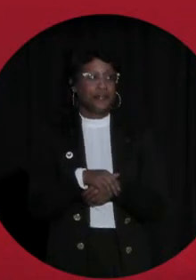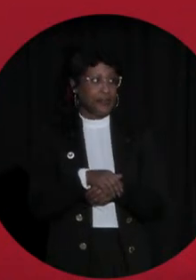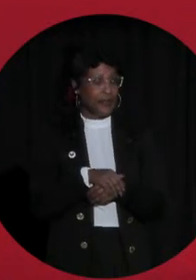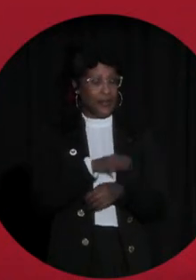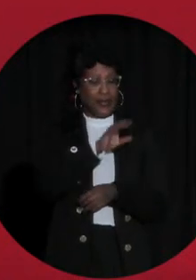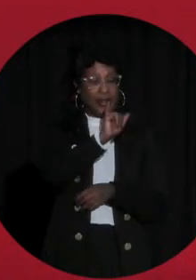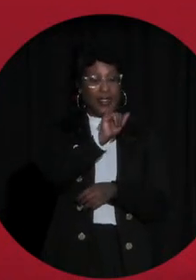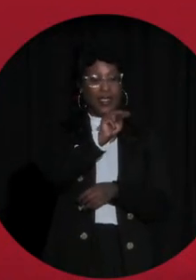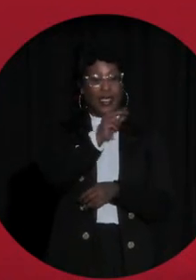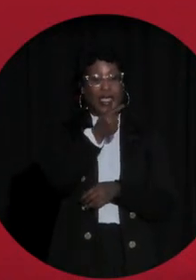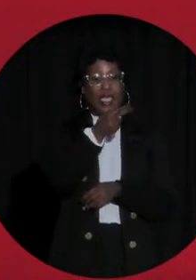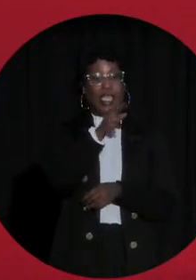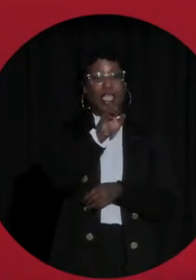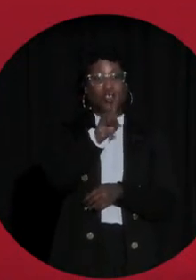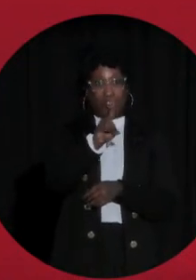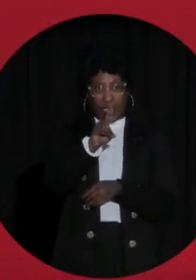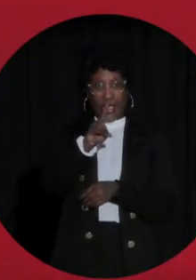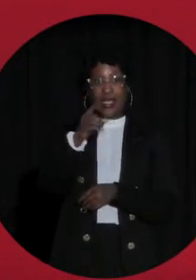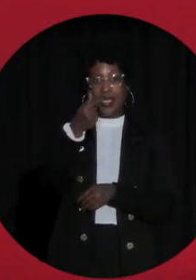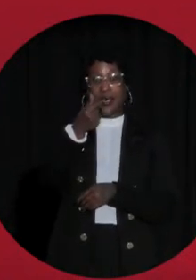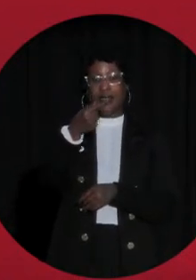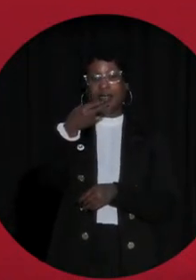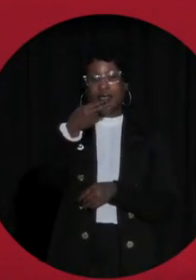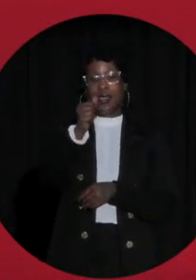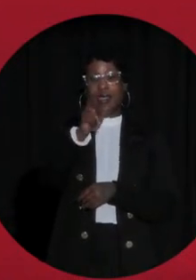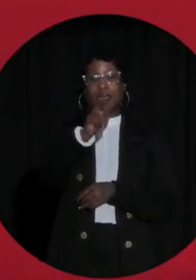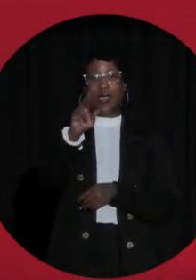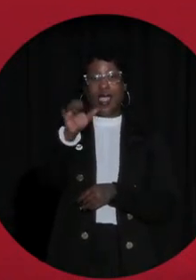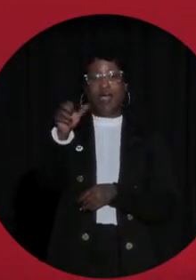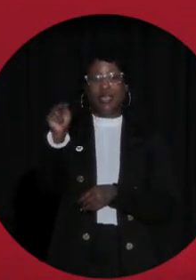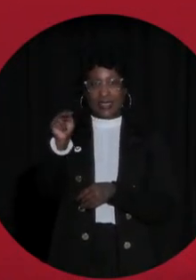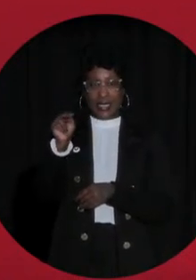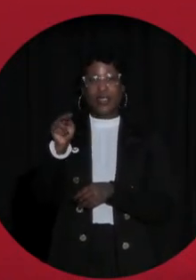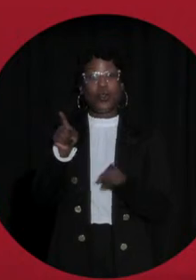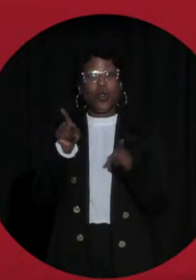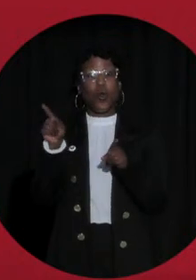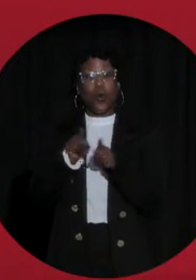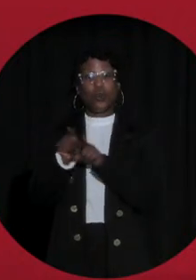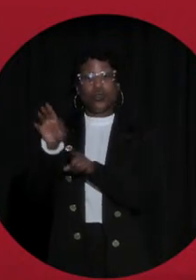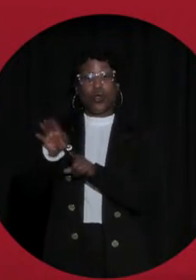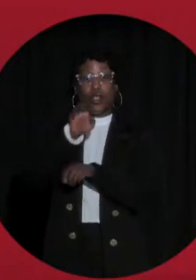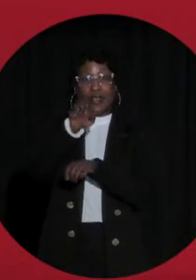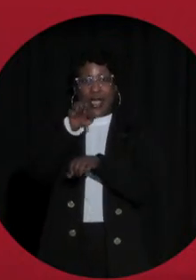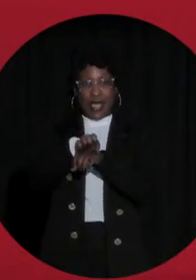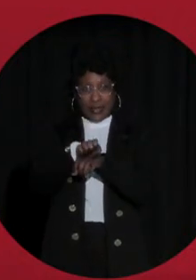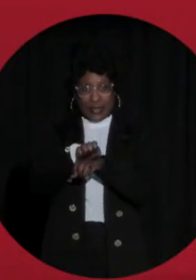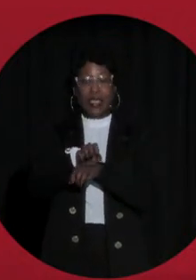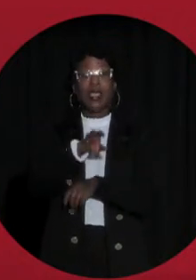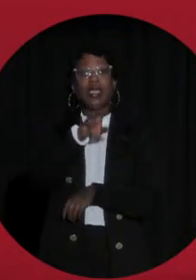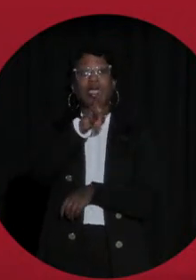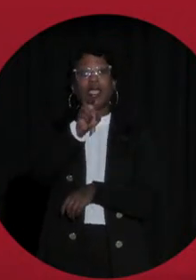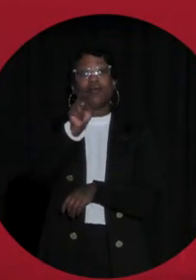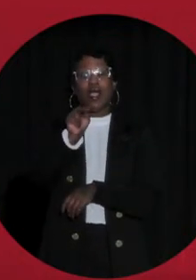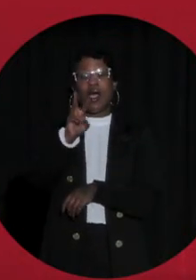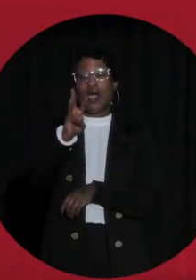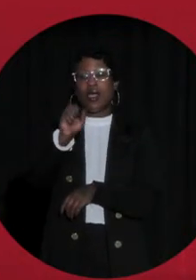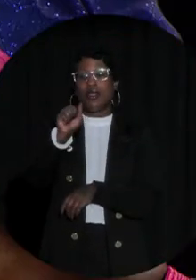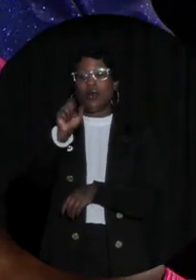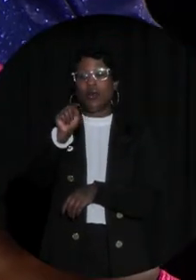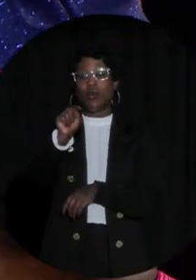S. Harrison, District 4, joined by her fiancé, Ron Watson, Senator, District